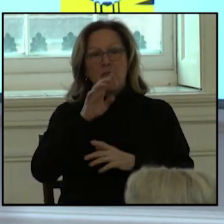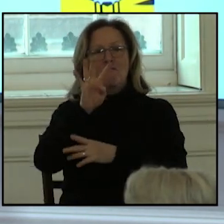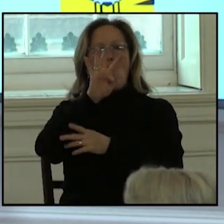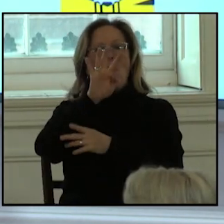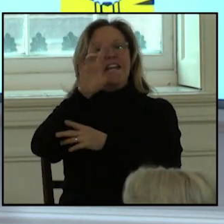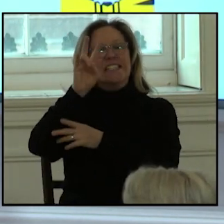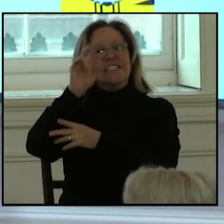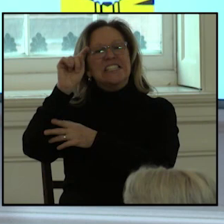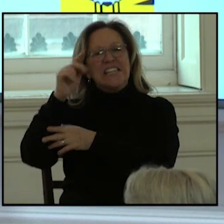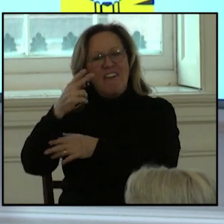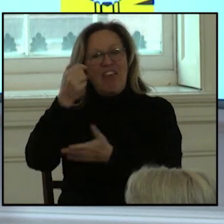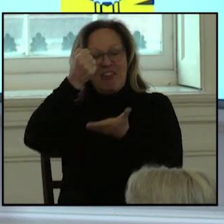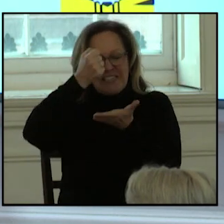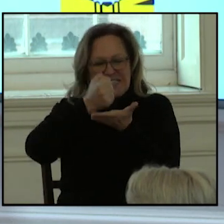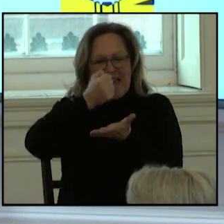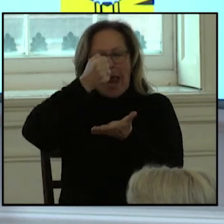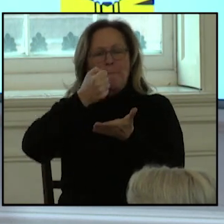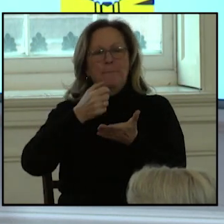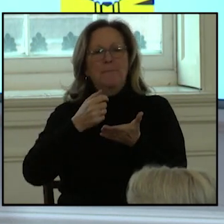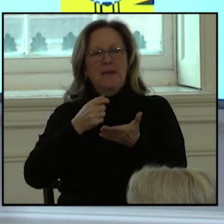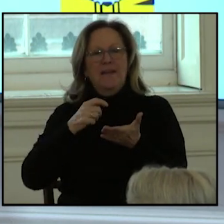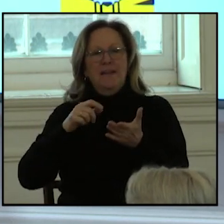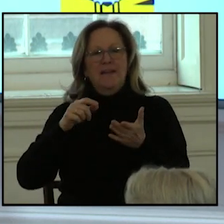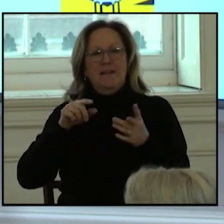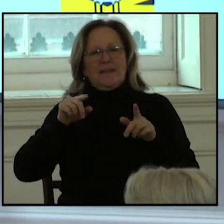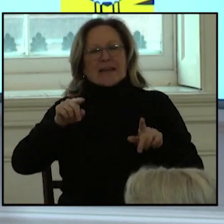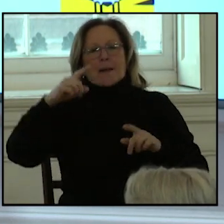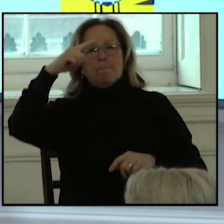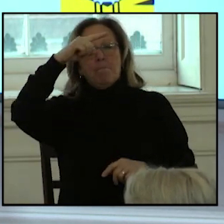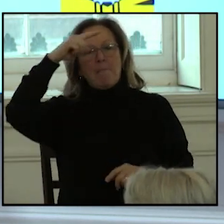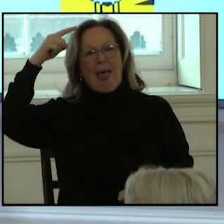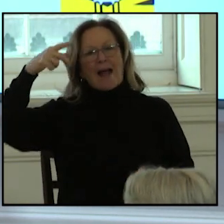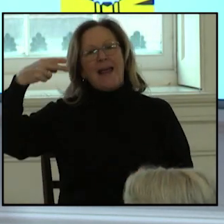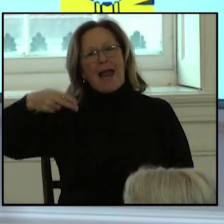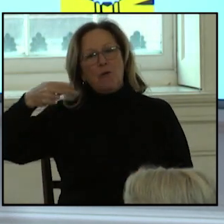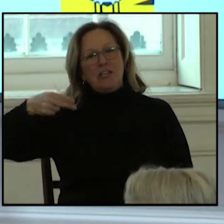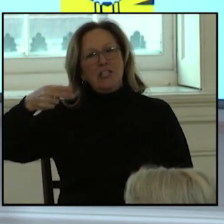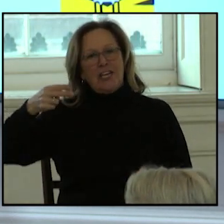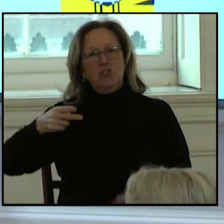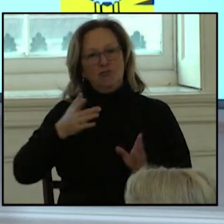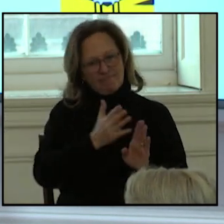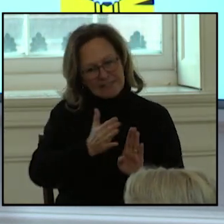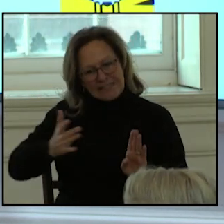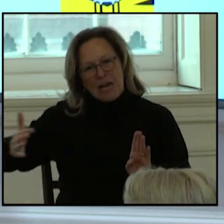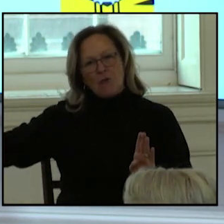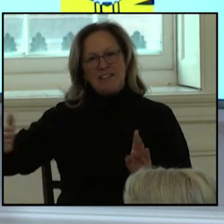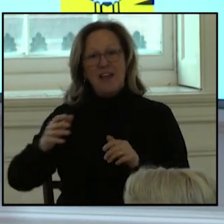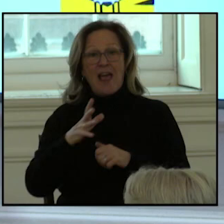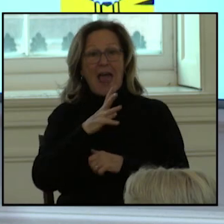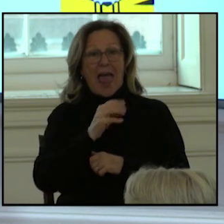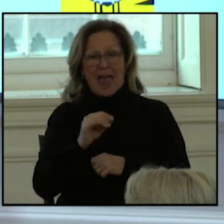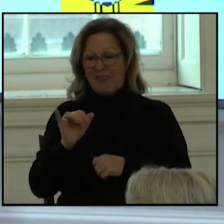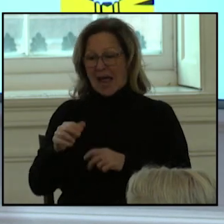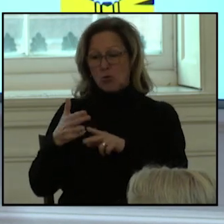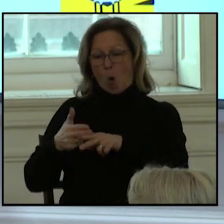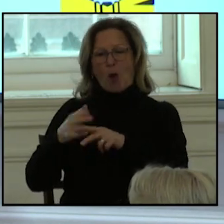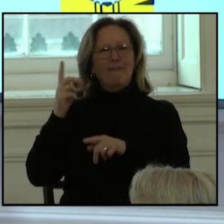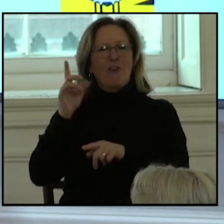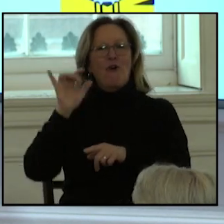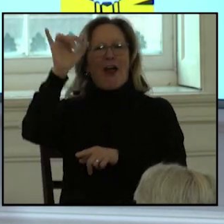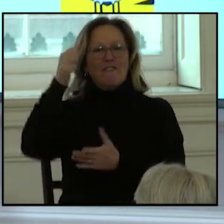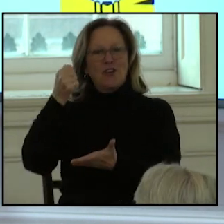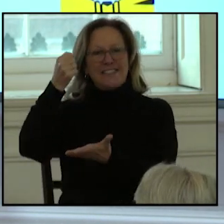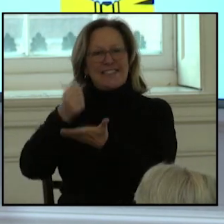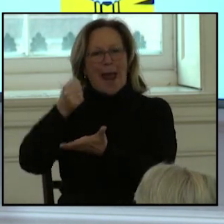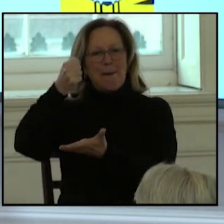47th stamp in the Black Heritage series, and it's a forever stamp. So